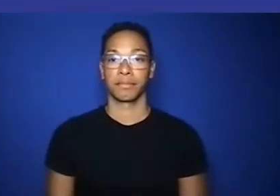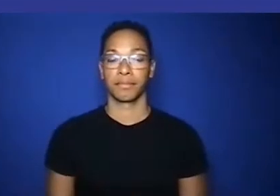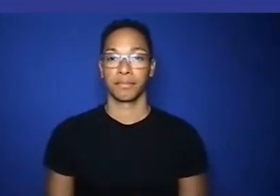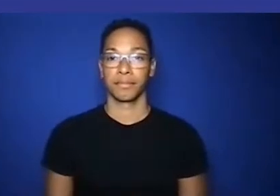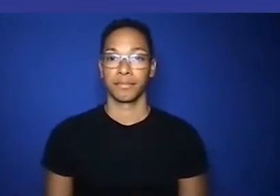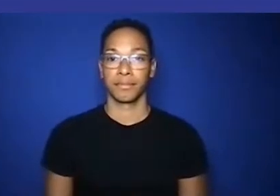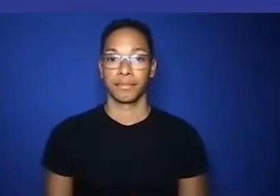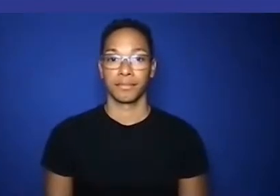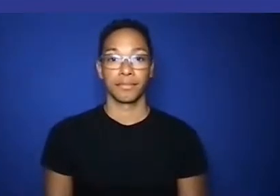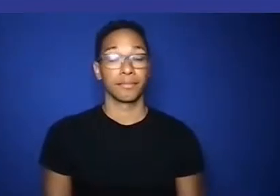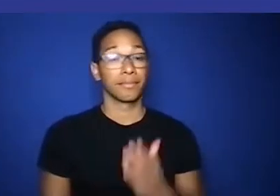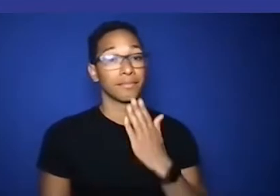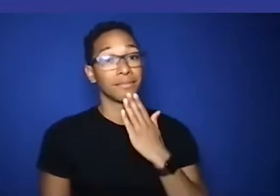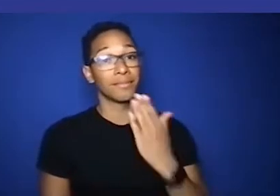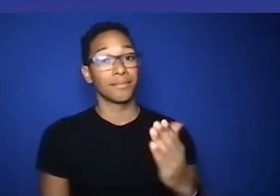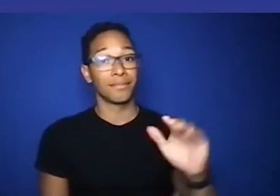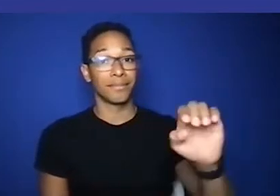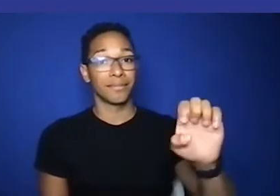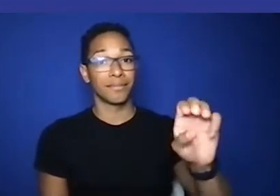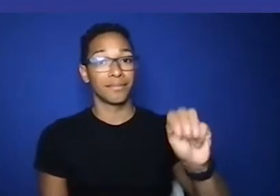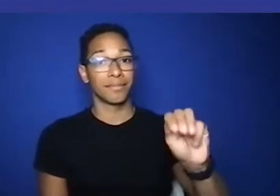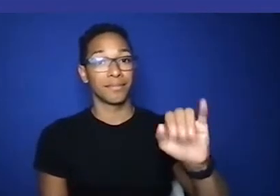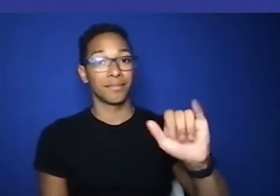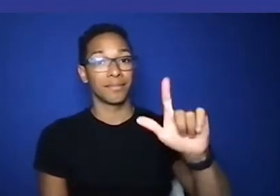Thank you, Emily.